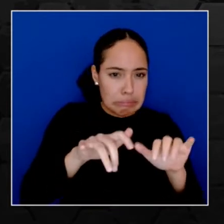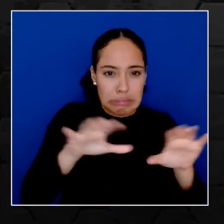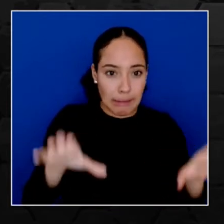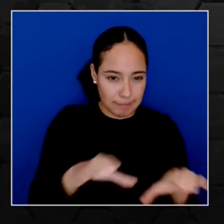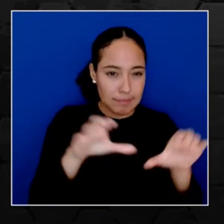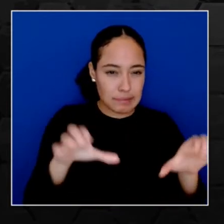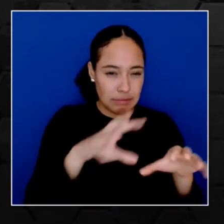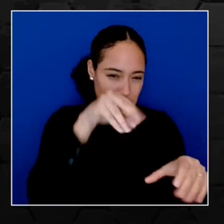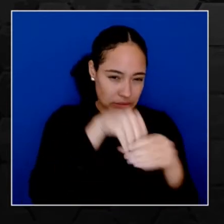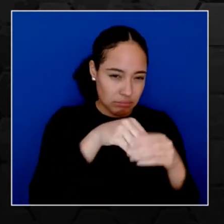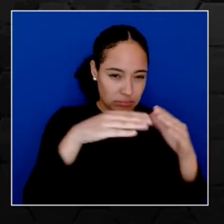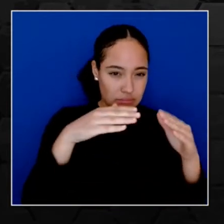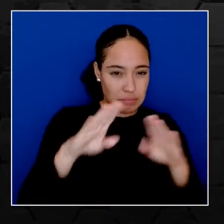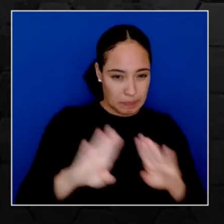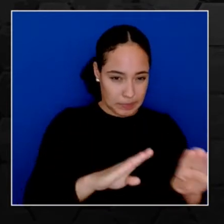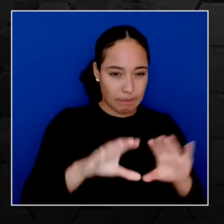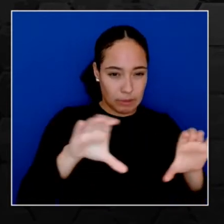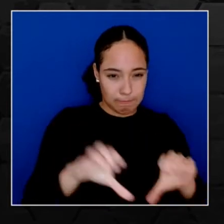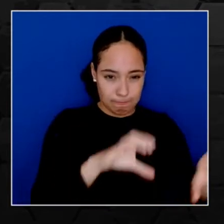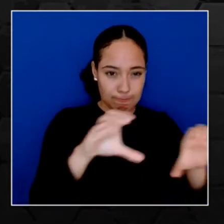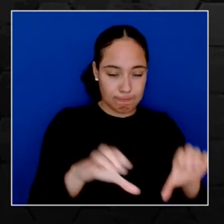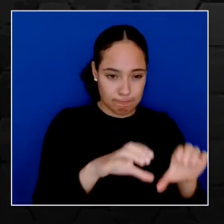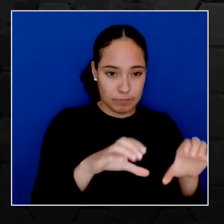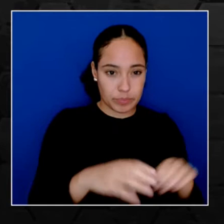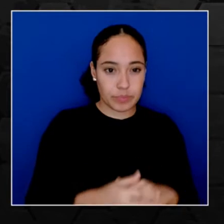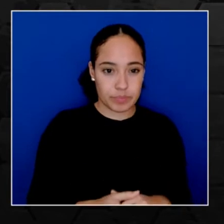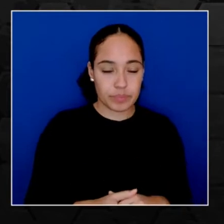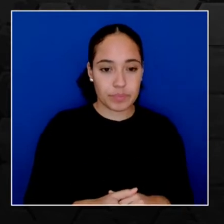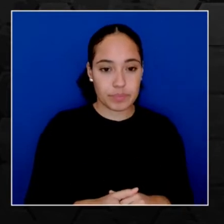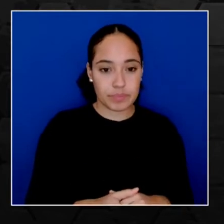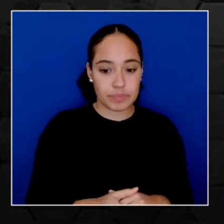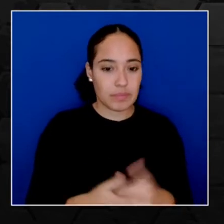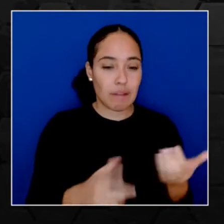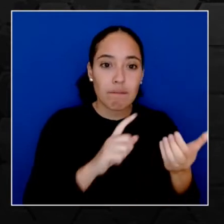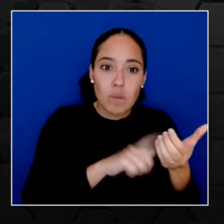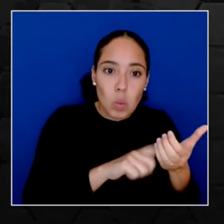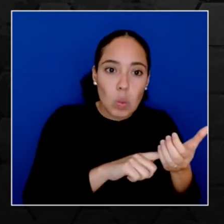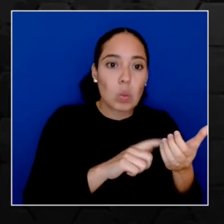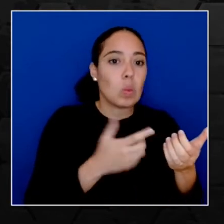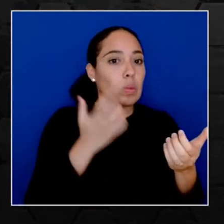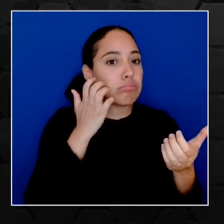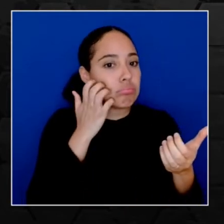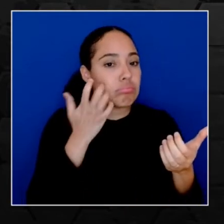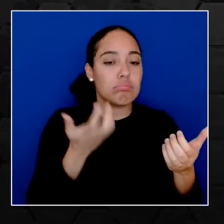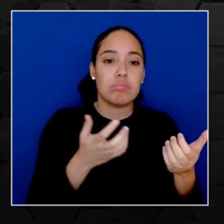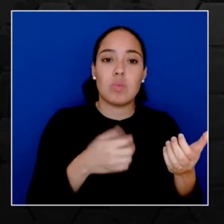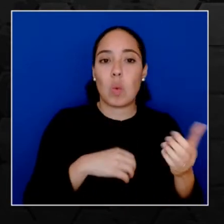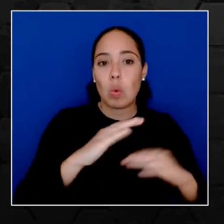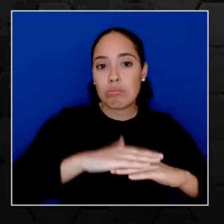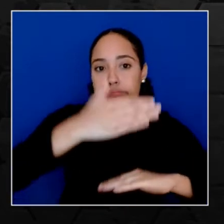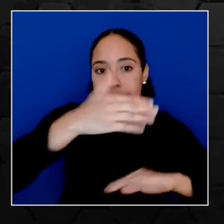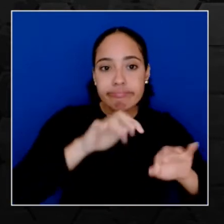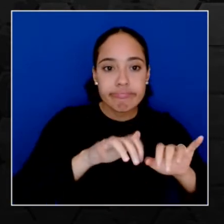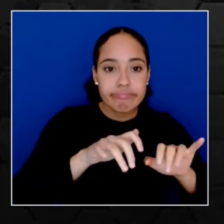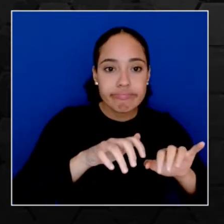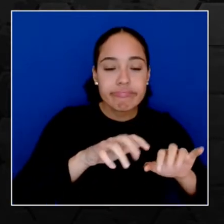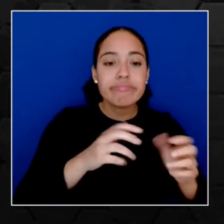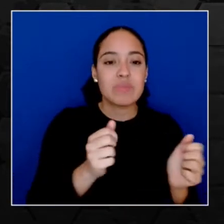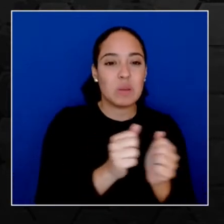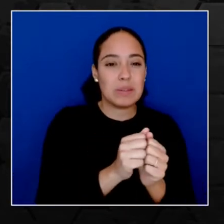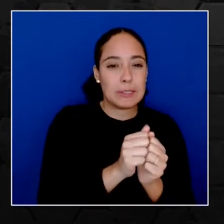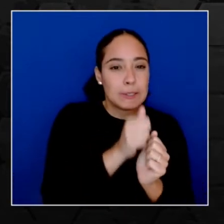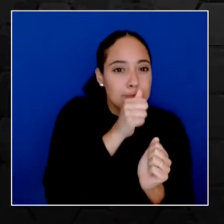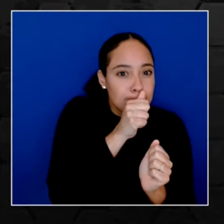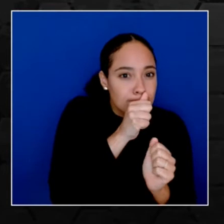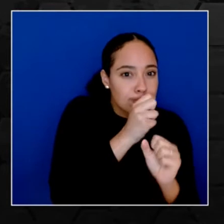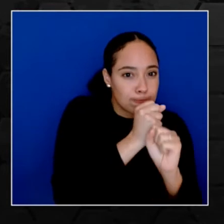which are common in our mobile devices, the security logs and stuff. So, however, even